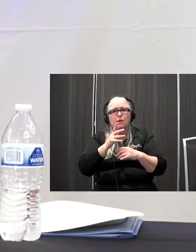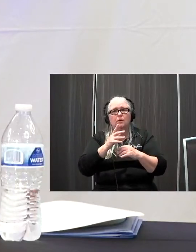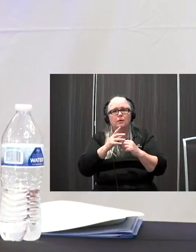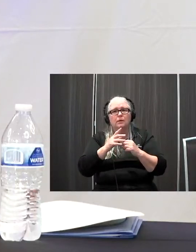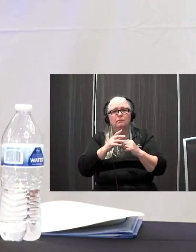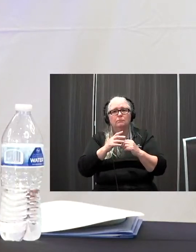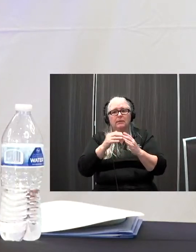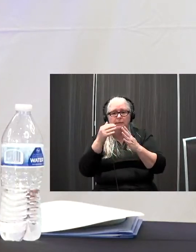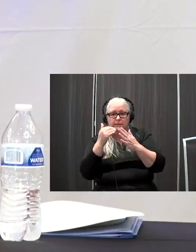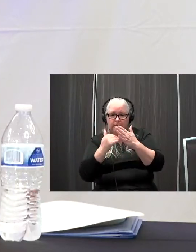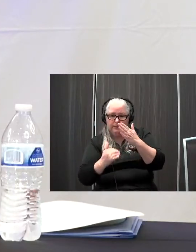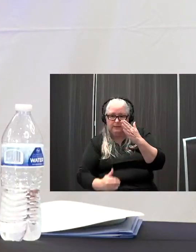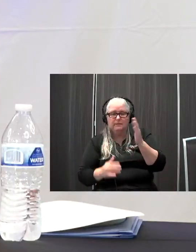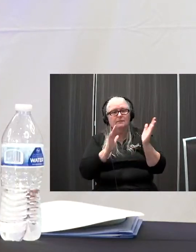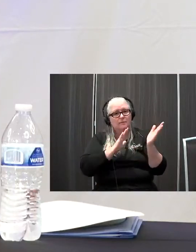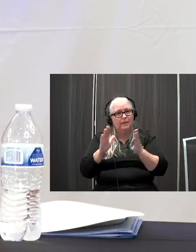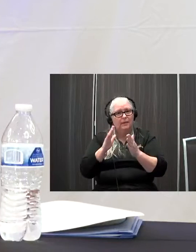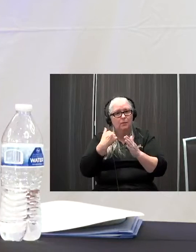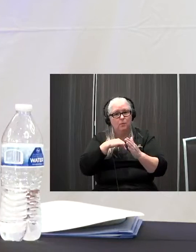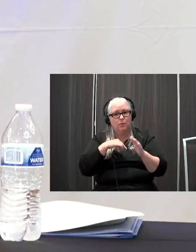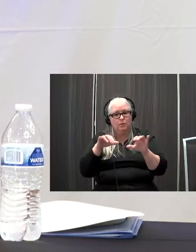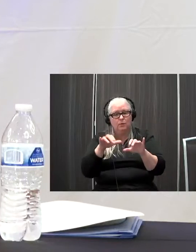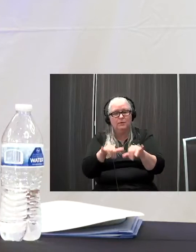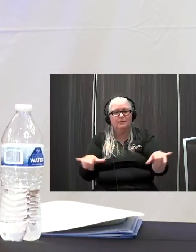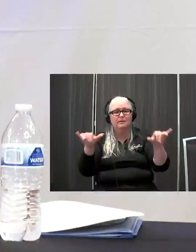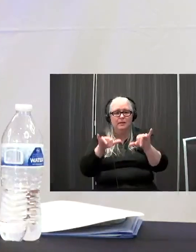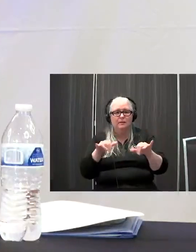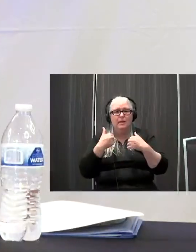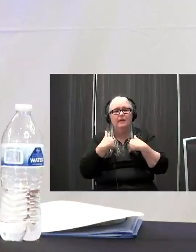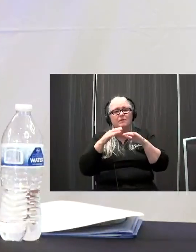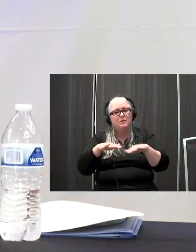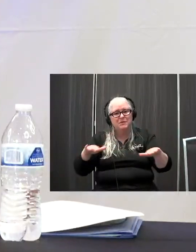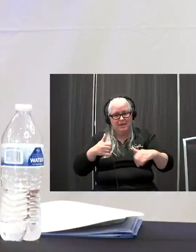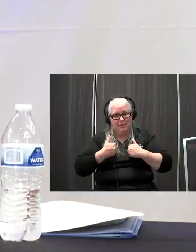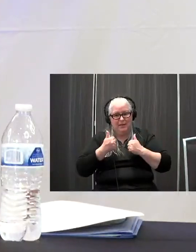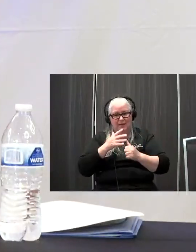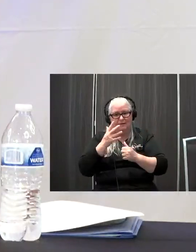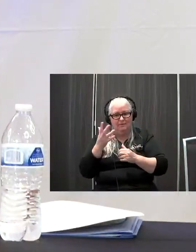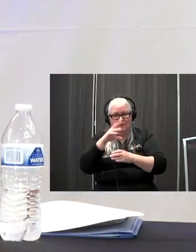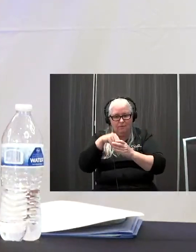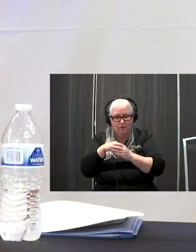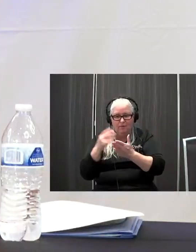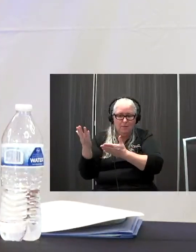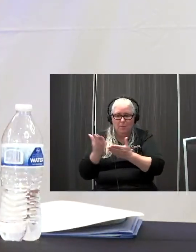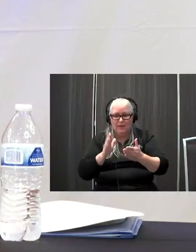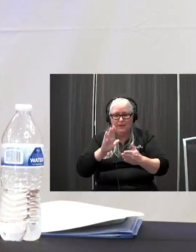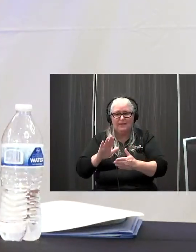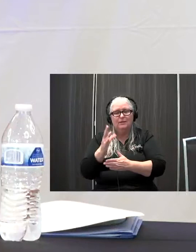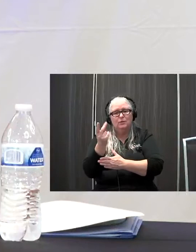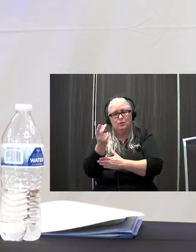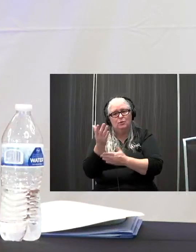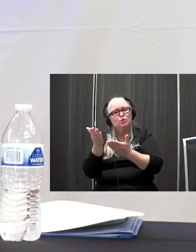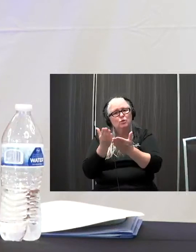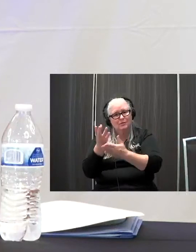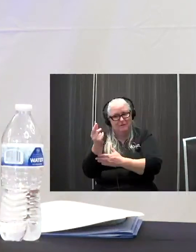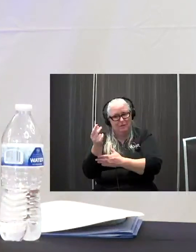and we do the same every single time we have Child Life involved. We bring his dog with us, Snoopy, his service dog.